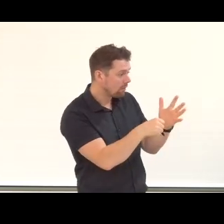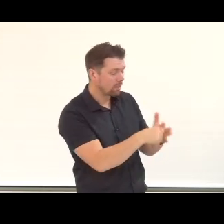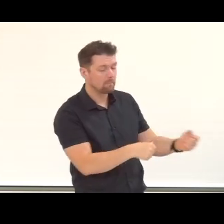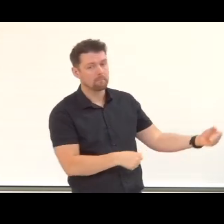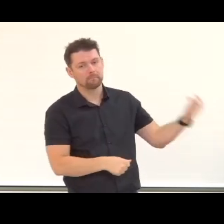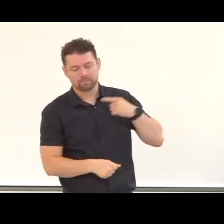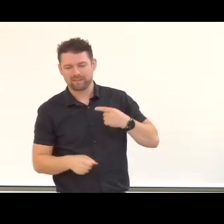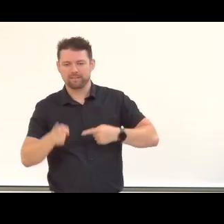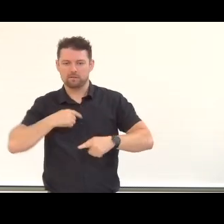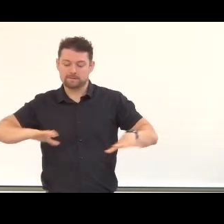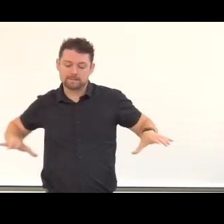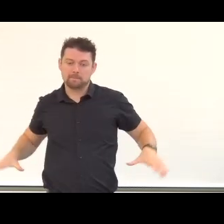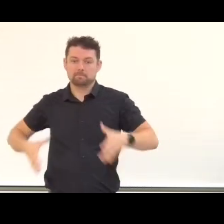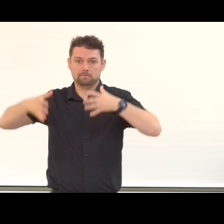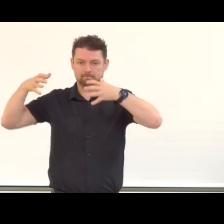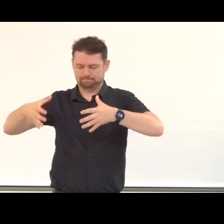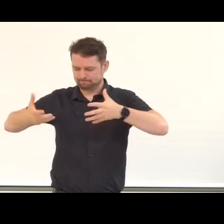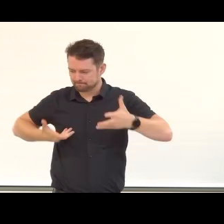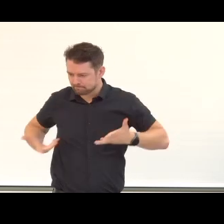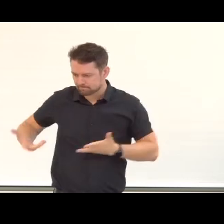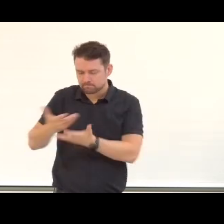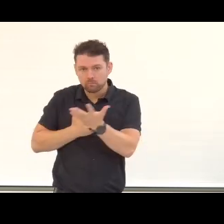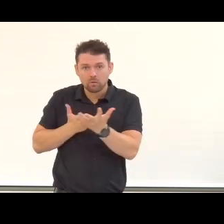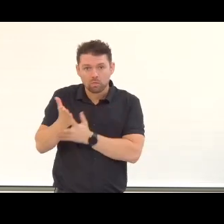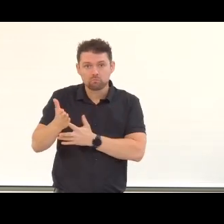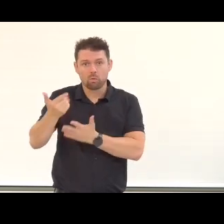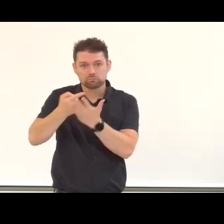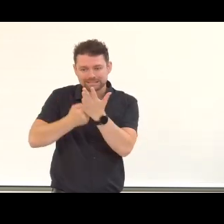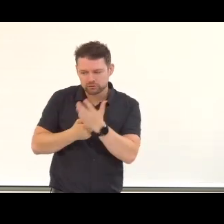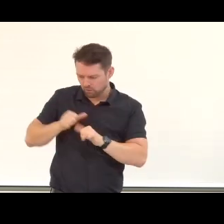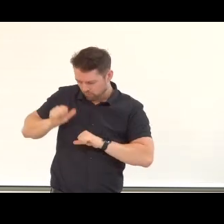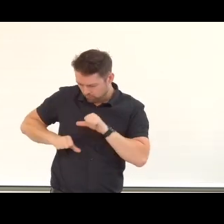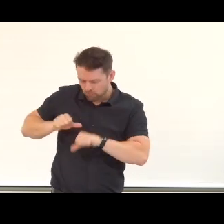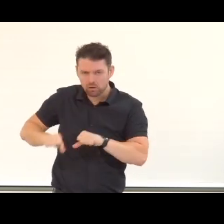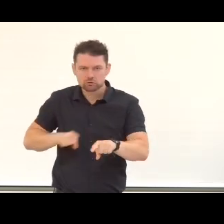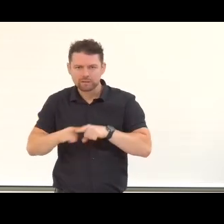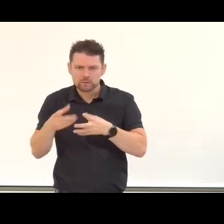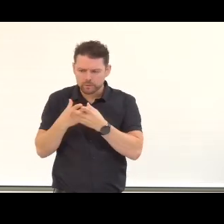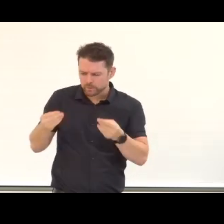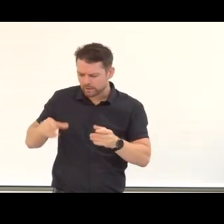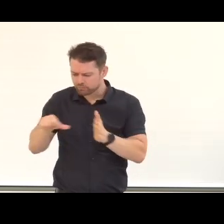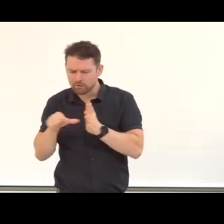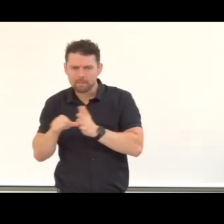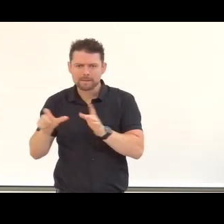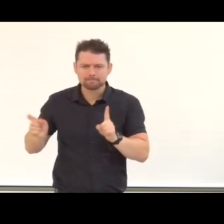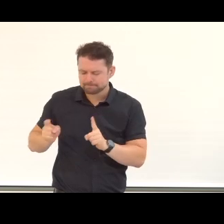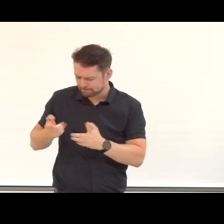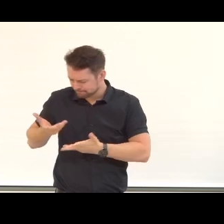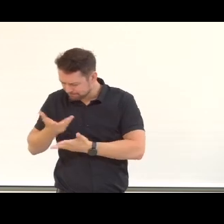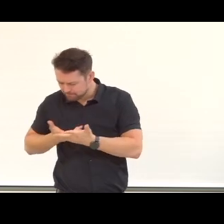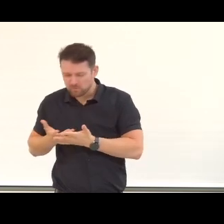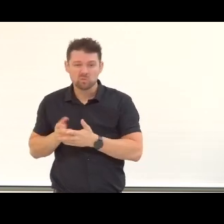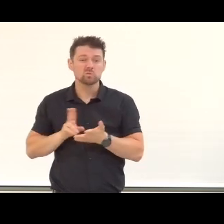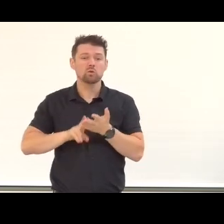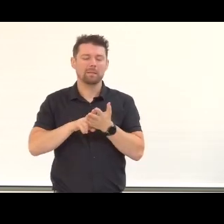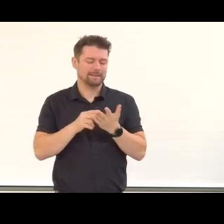in the Mission Support Center goes through procedures and tries to solve the problem. So usually it's an